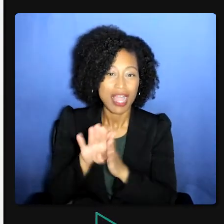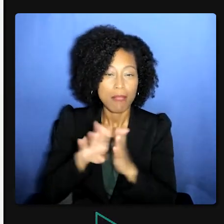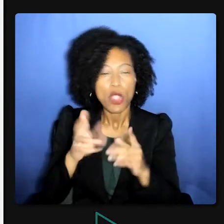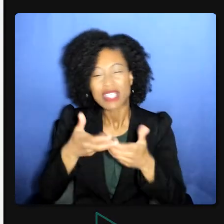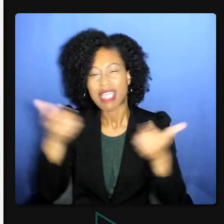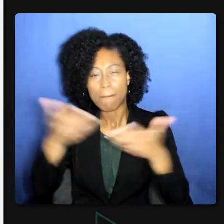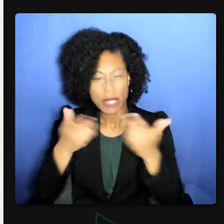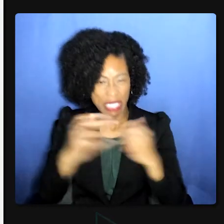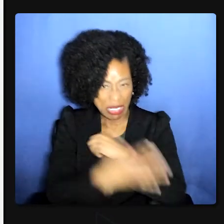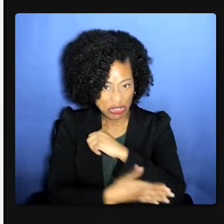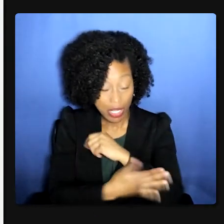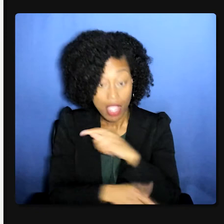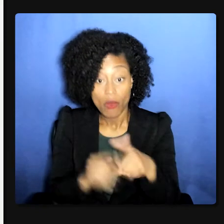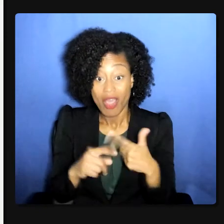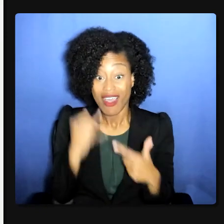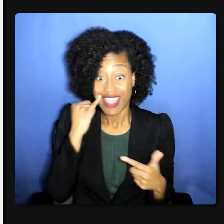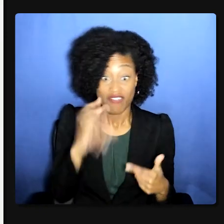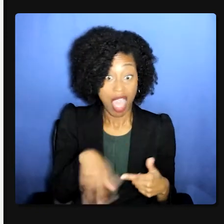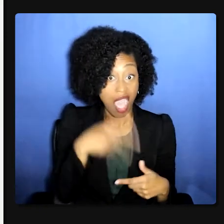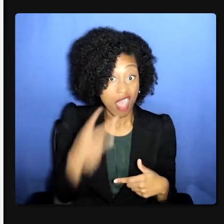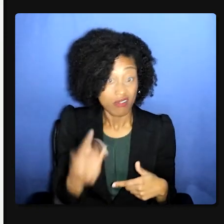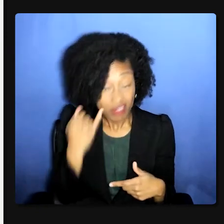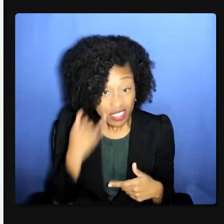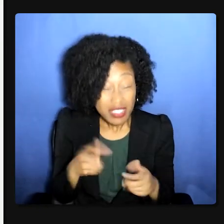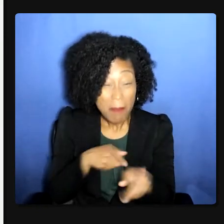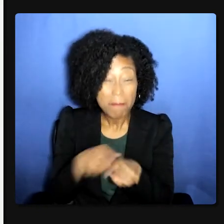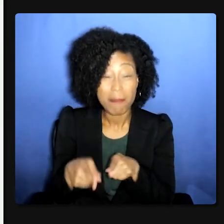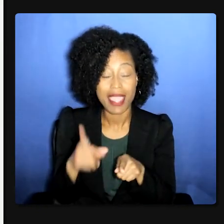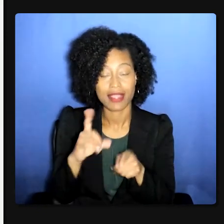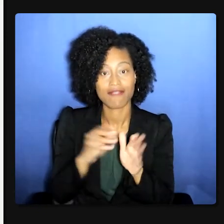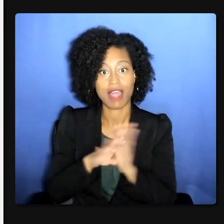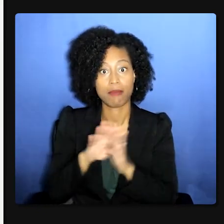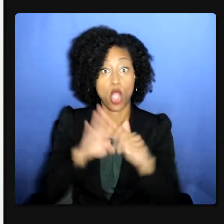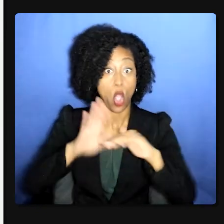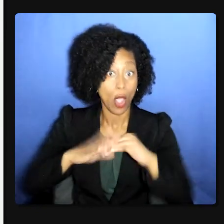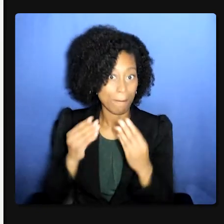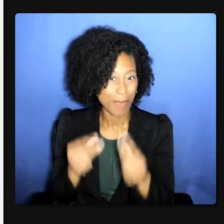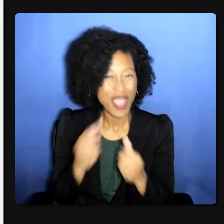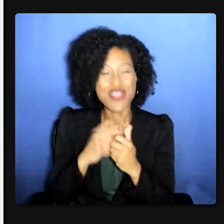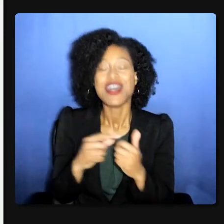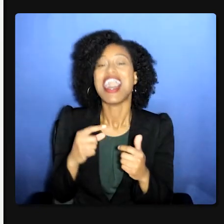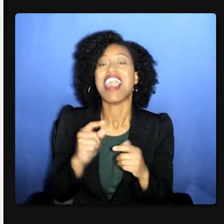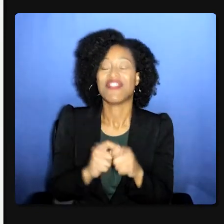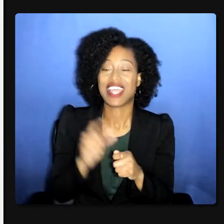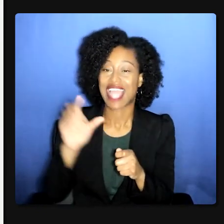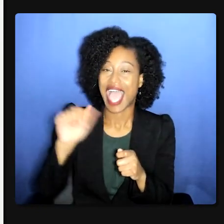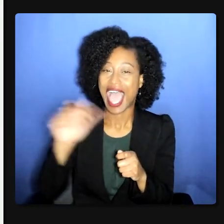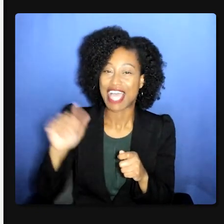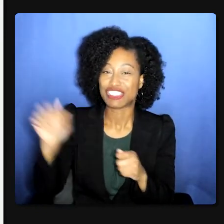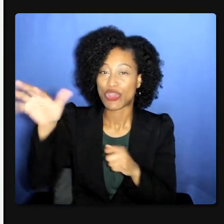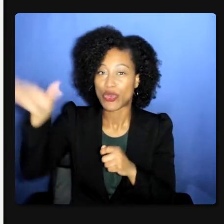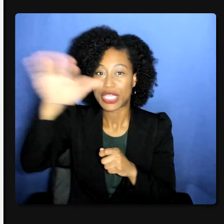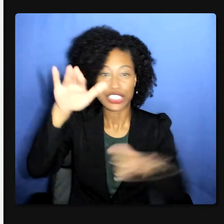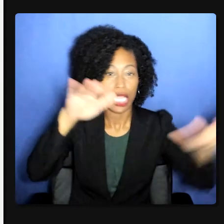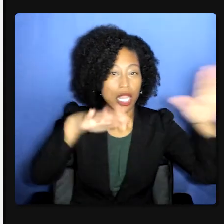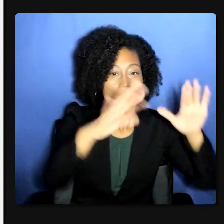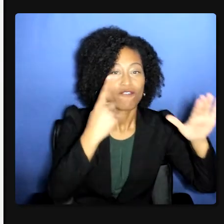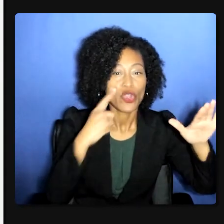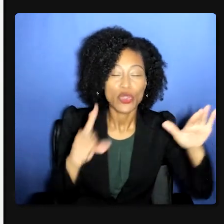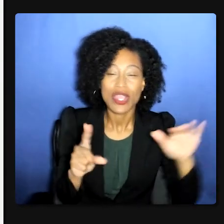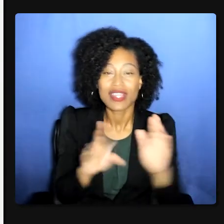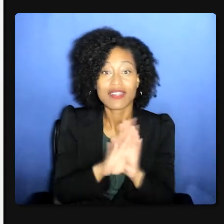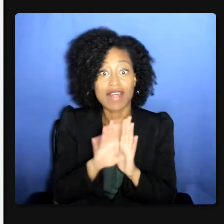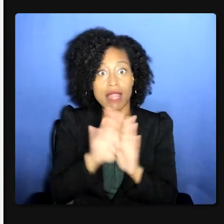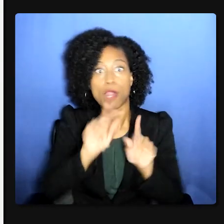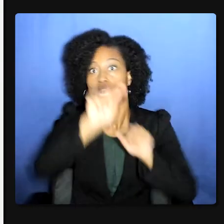opposite, where your main depo is on-prem with proxies or replicas in Azure regions, again, close to your developers. And yet again,